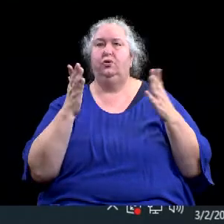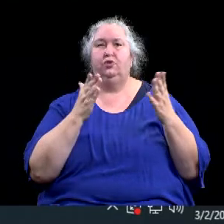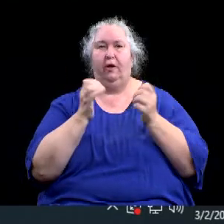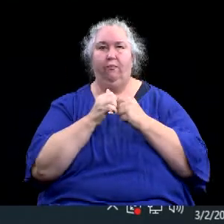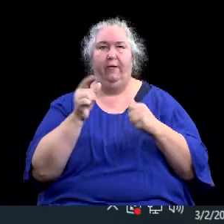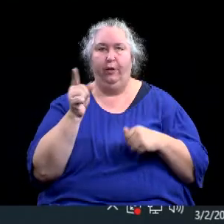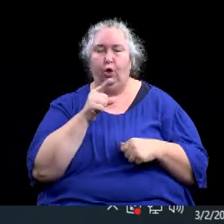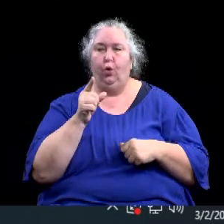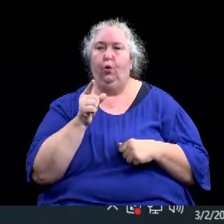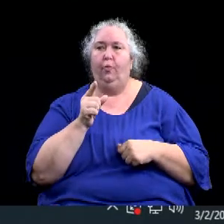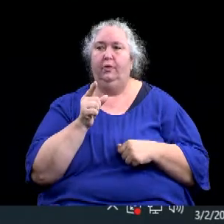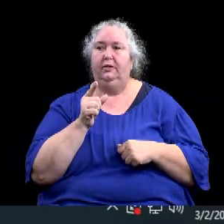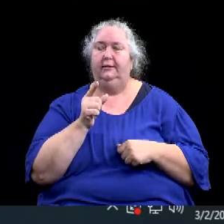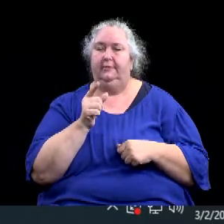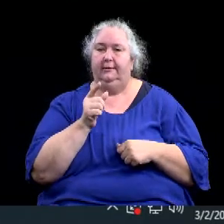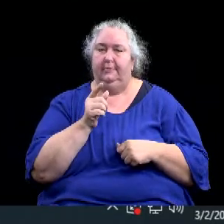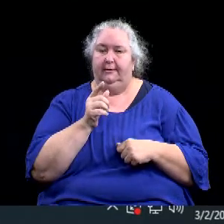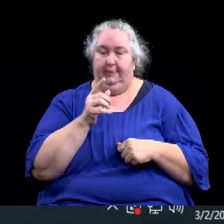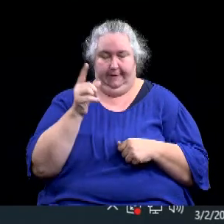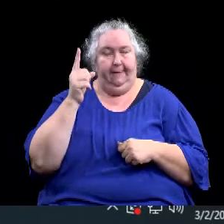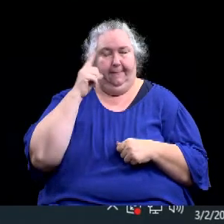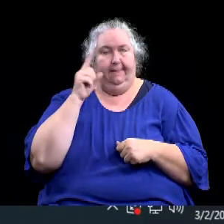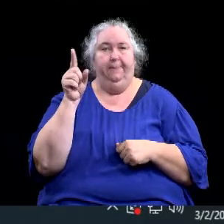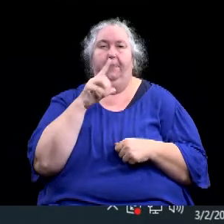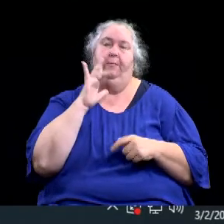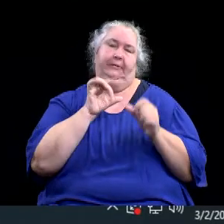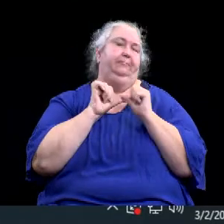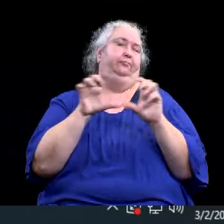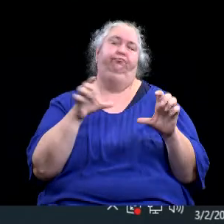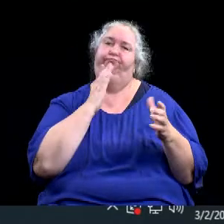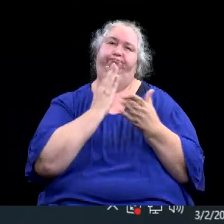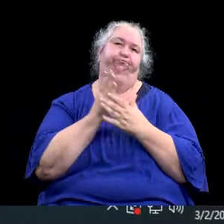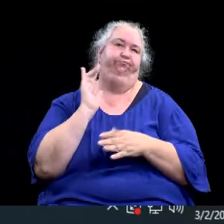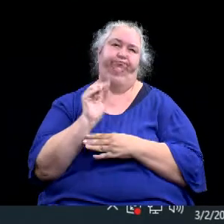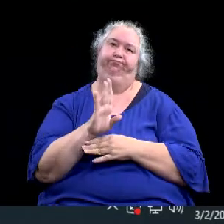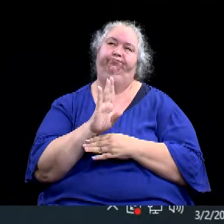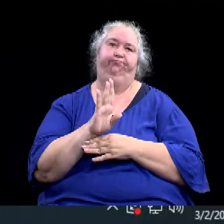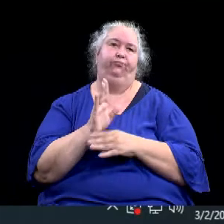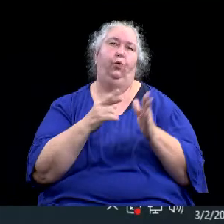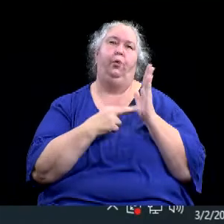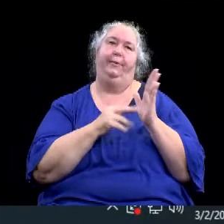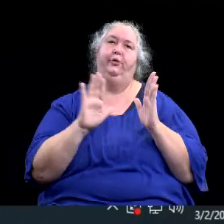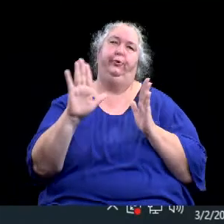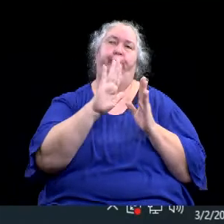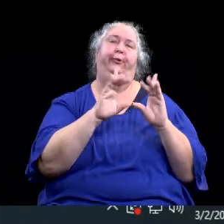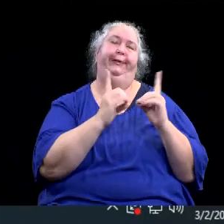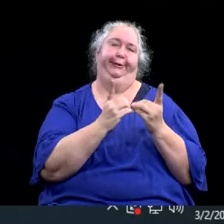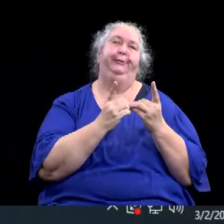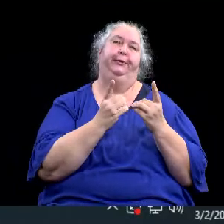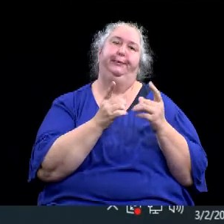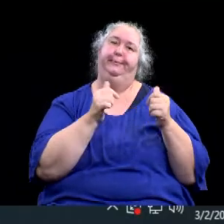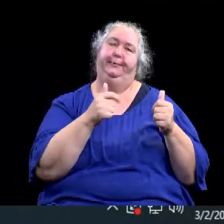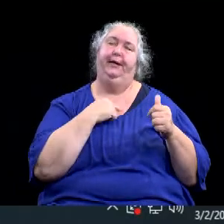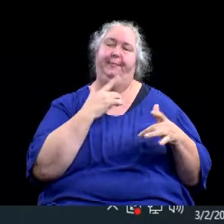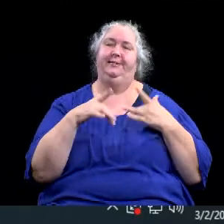continue to do a great job representing your districts. So I'm excited for the good days ahead.